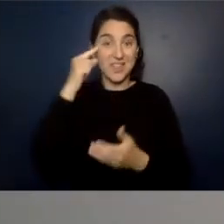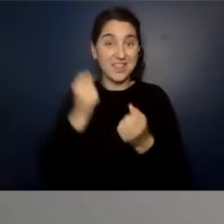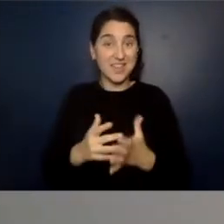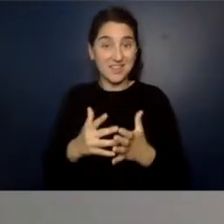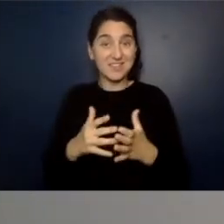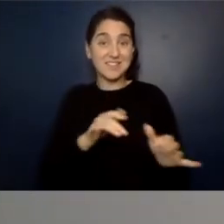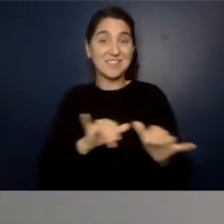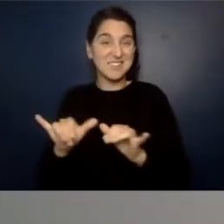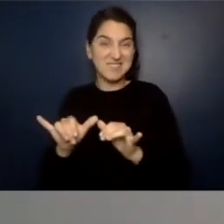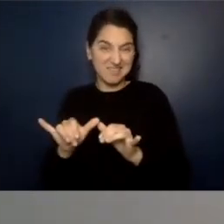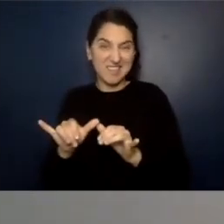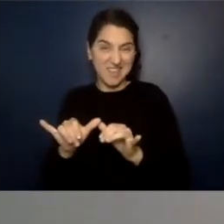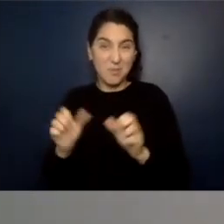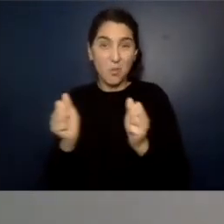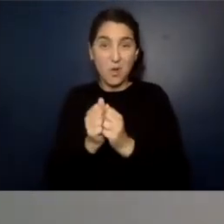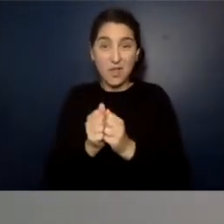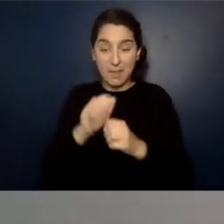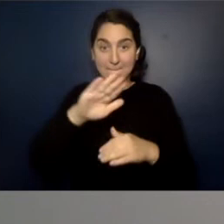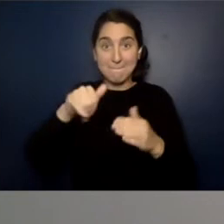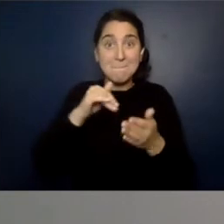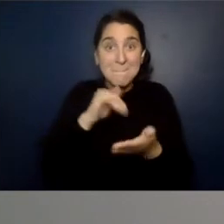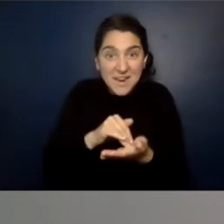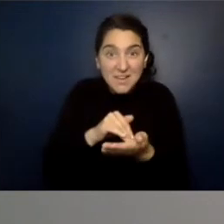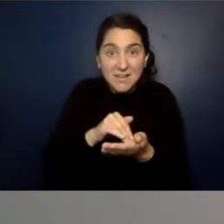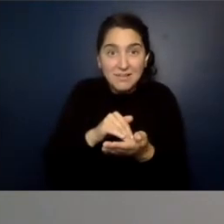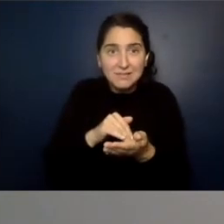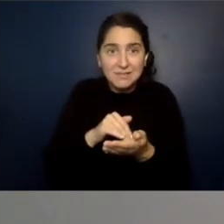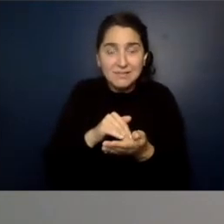to and from religious life.